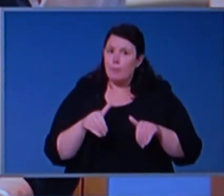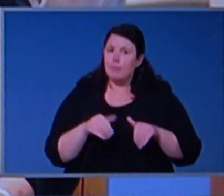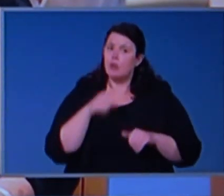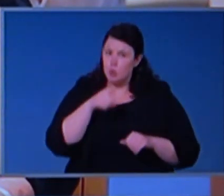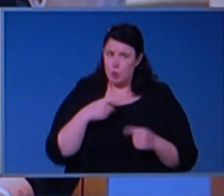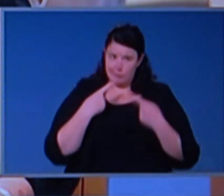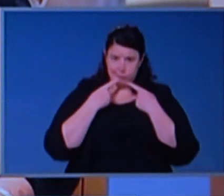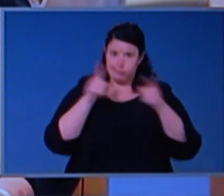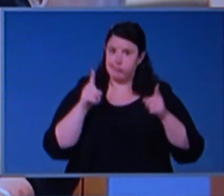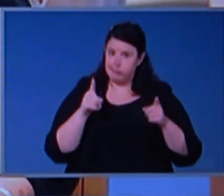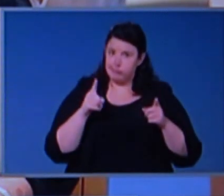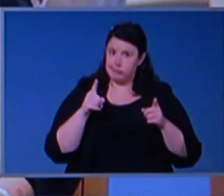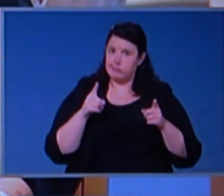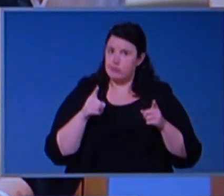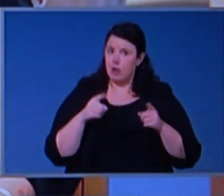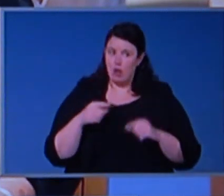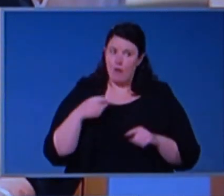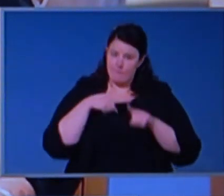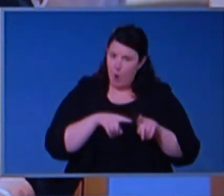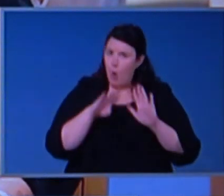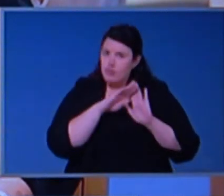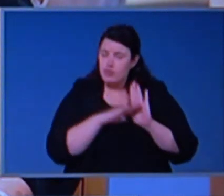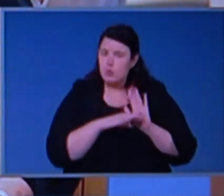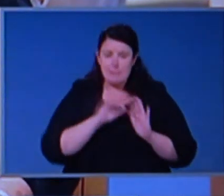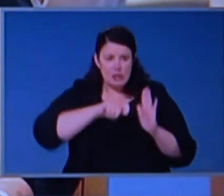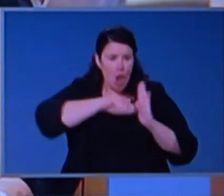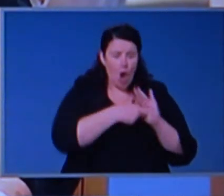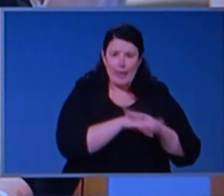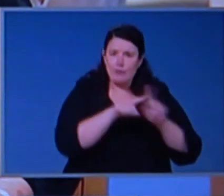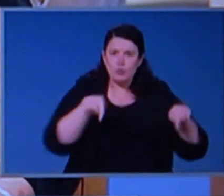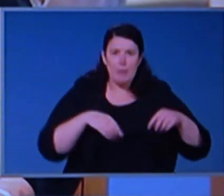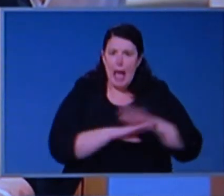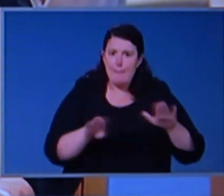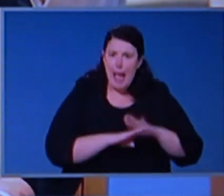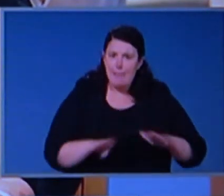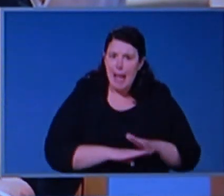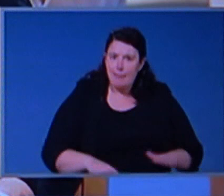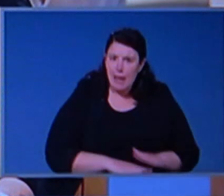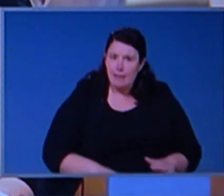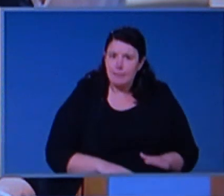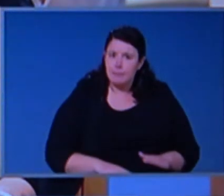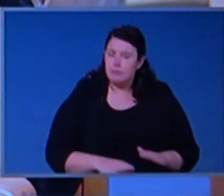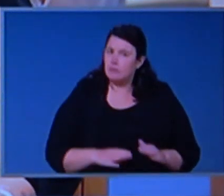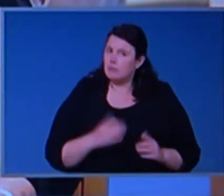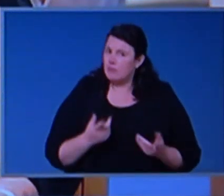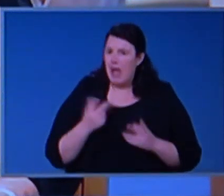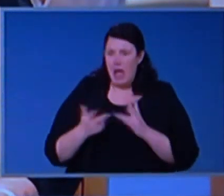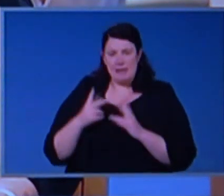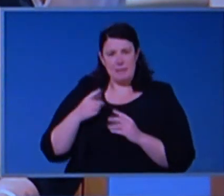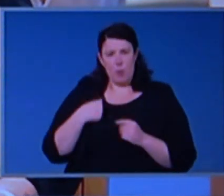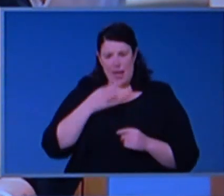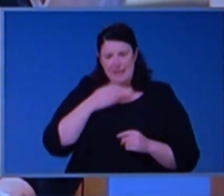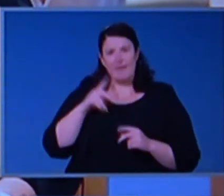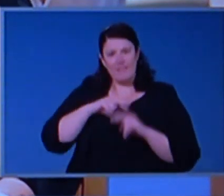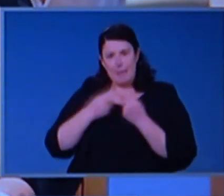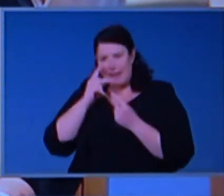strong message, and is the government still doing spot checks? Because a lot of families